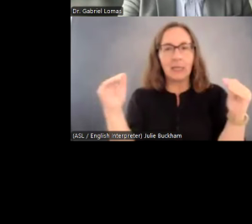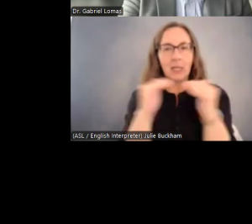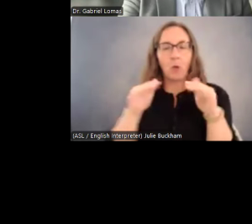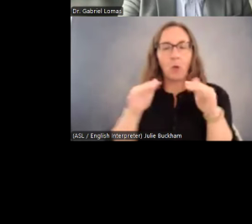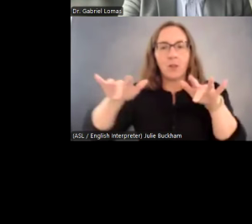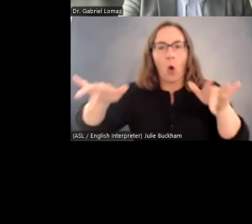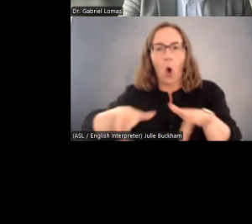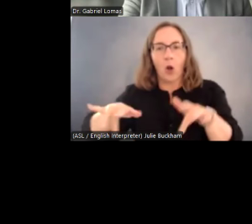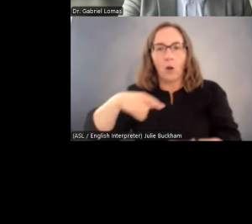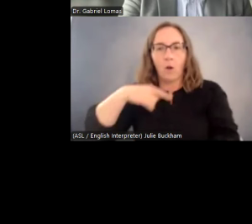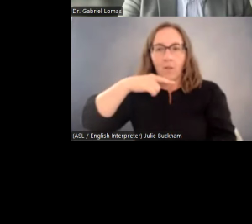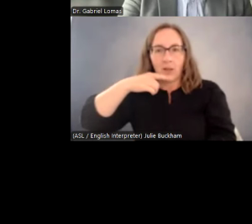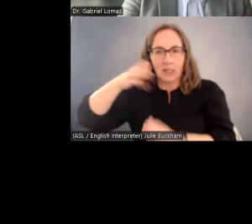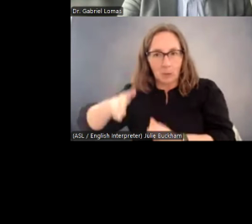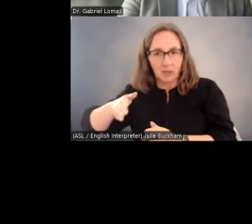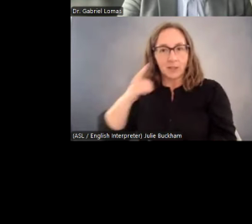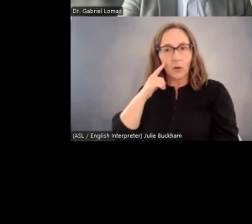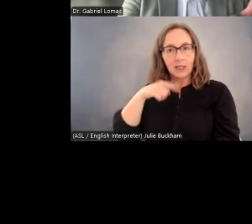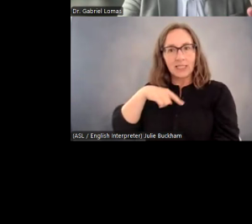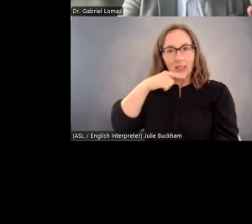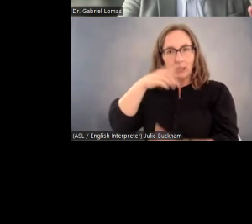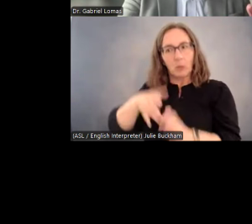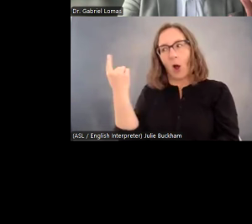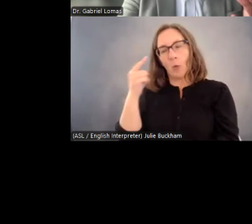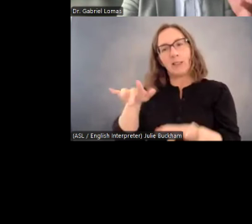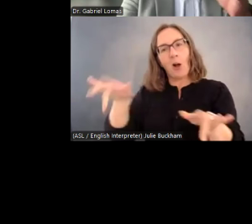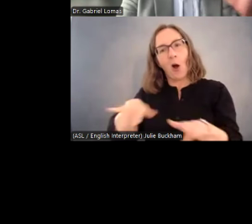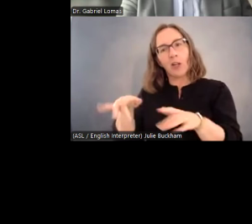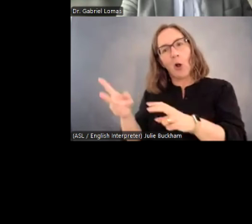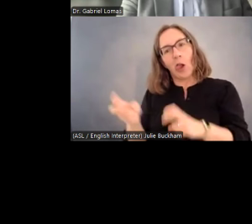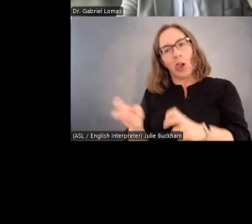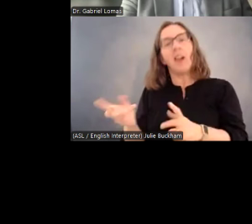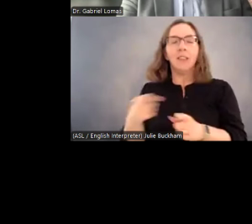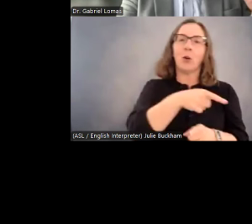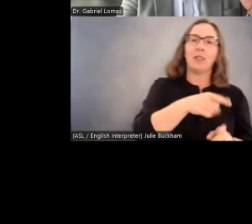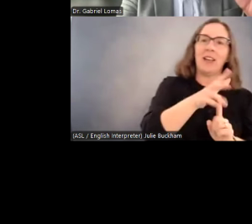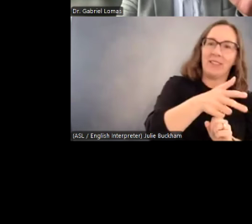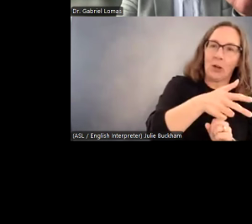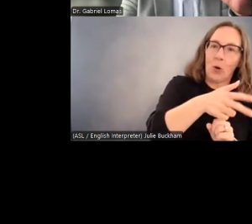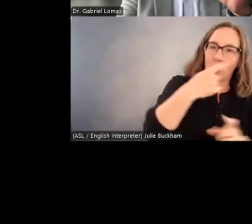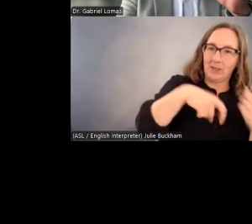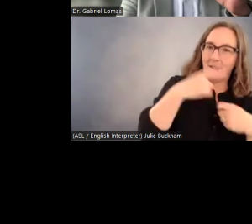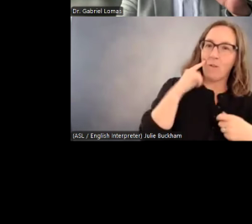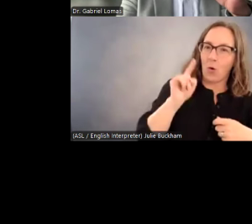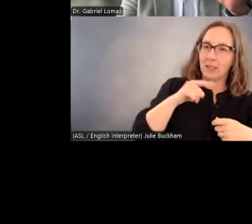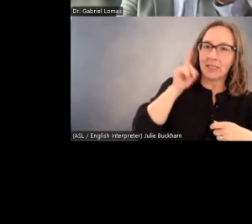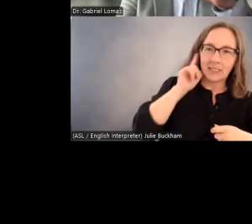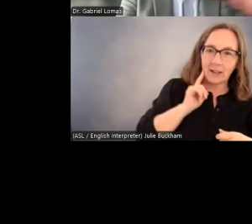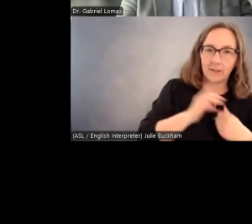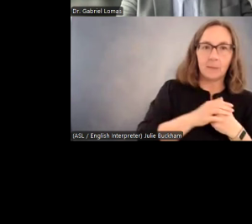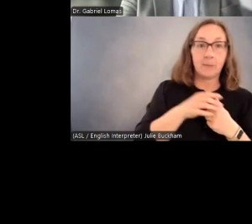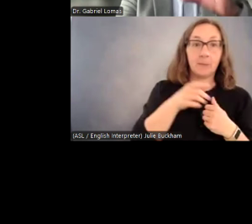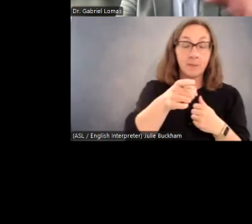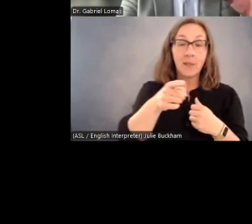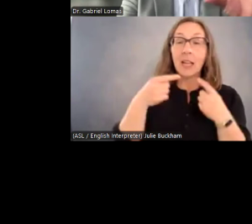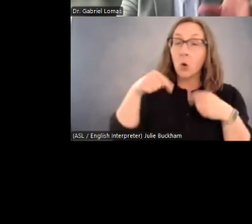always required. In incarceration, video displayed announcements, like we're seeing this a lot. There needs